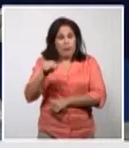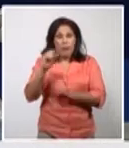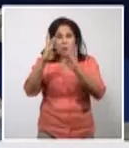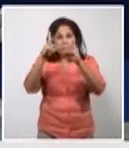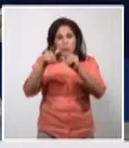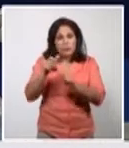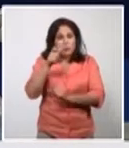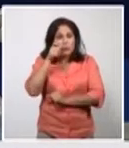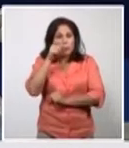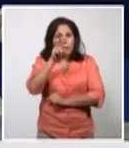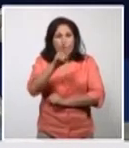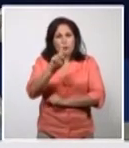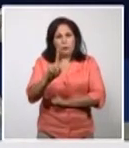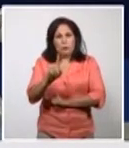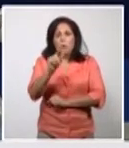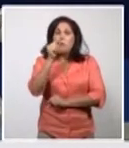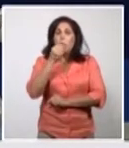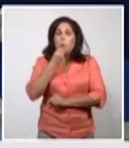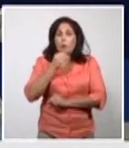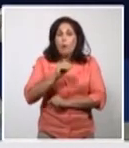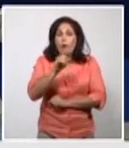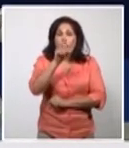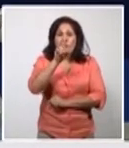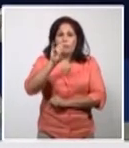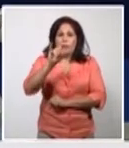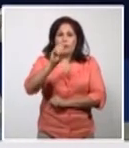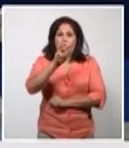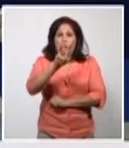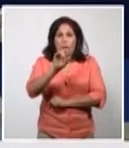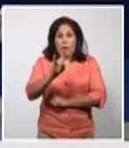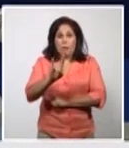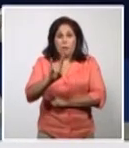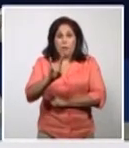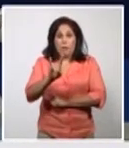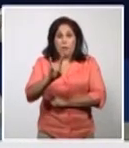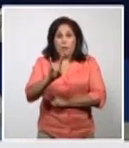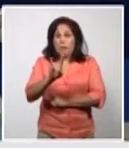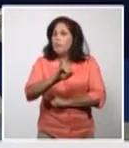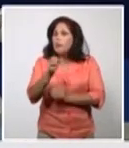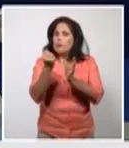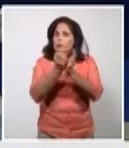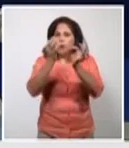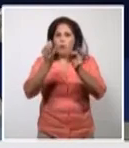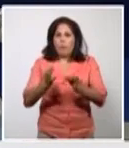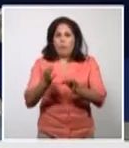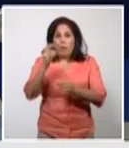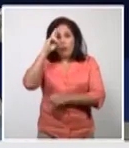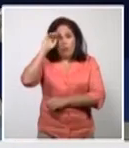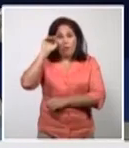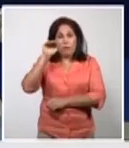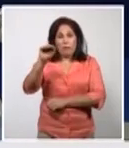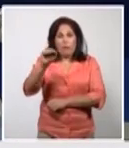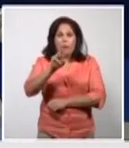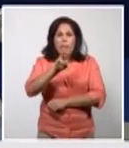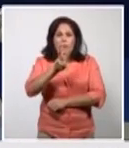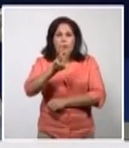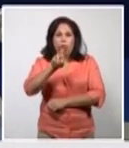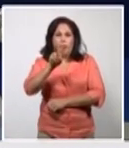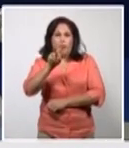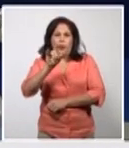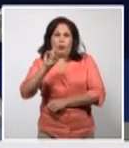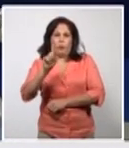hospital admissions on the pandemic. On surveillance, we have 21 suspects,